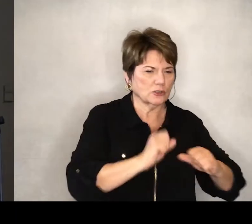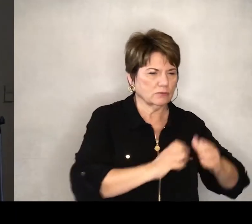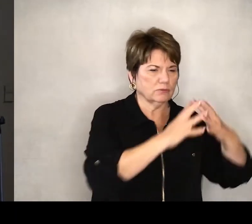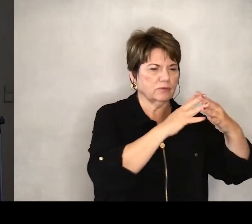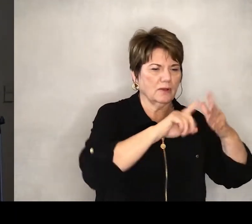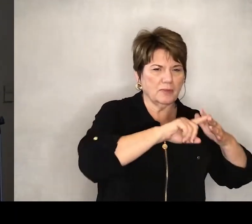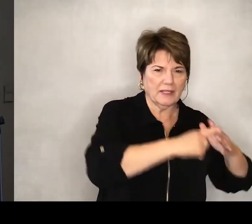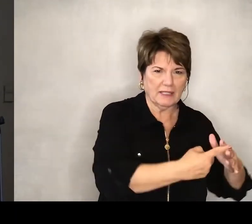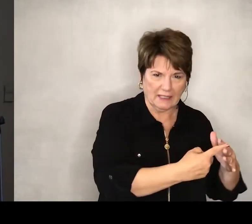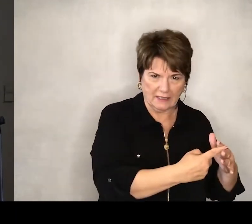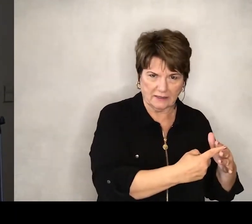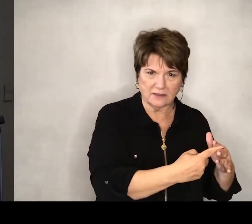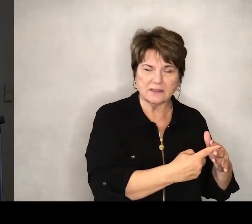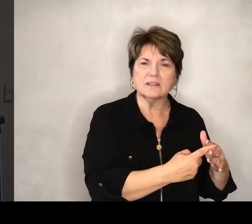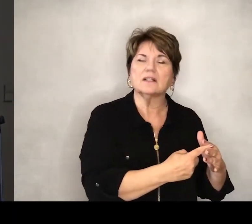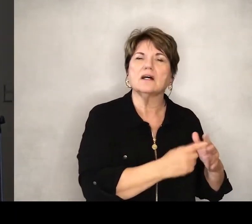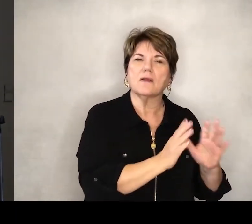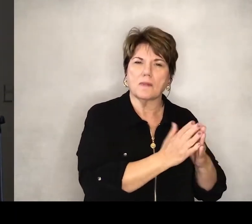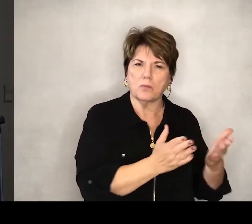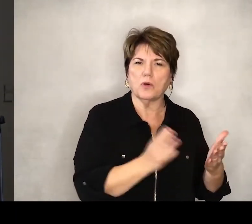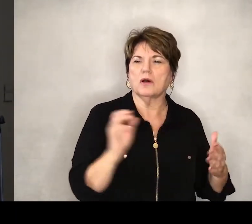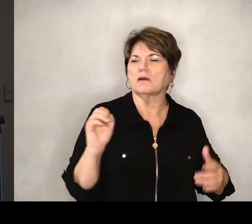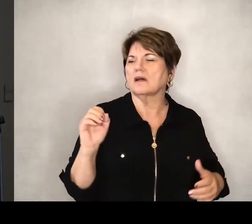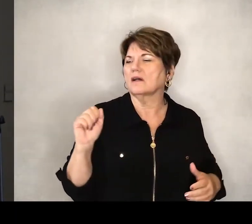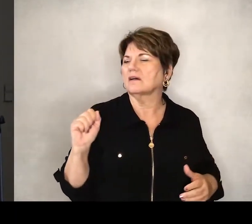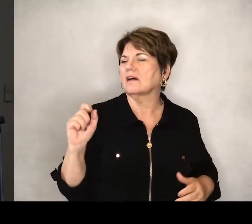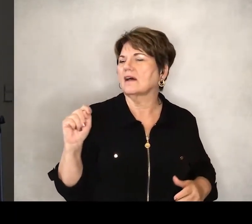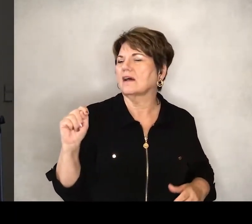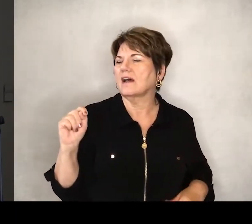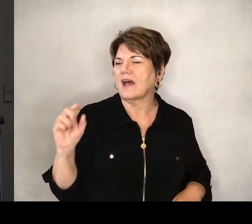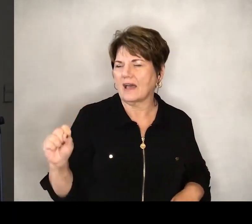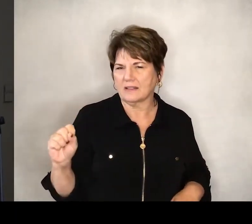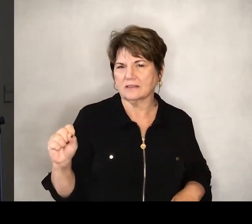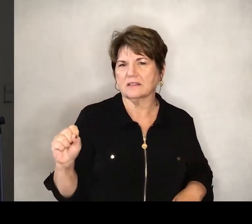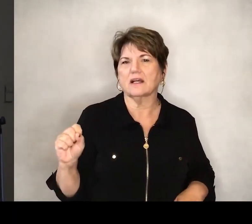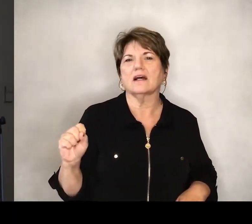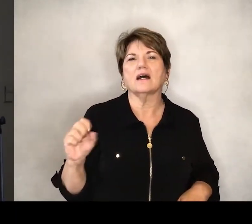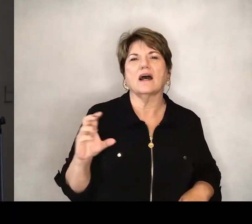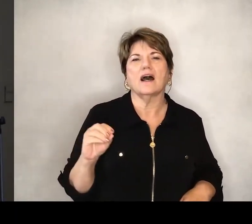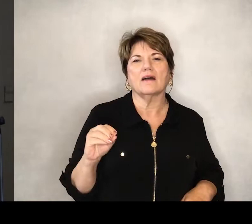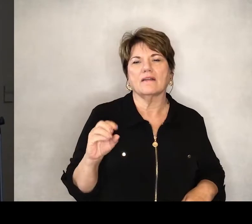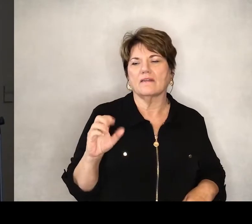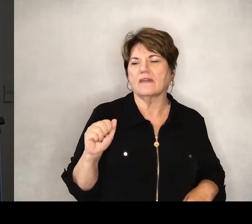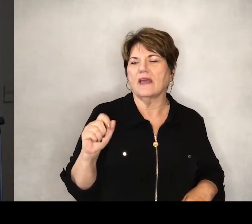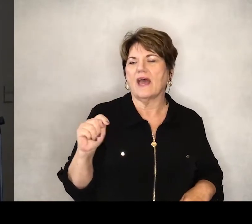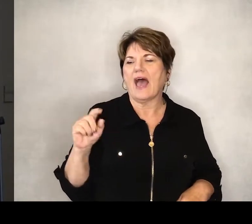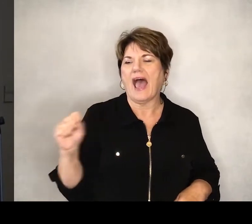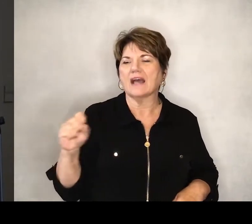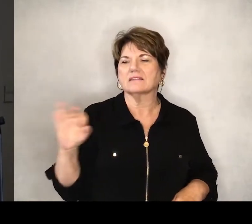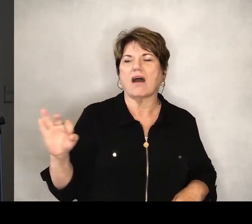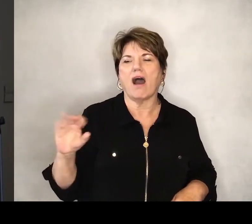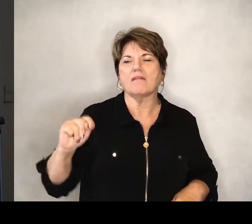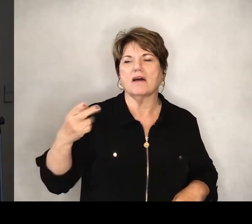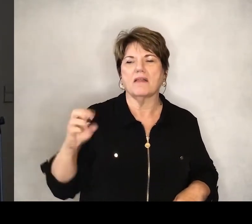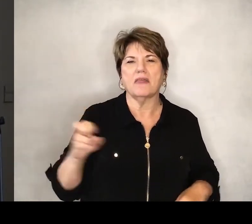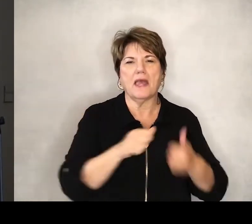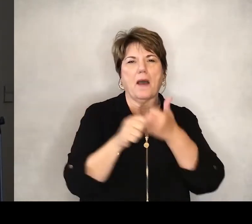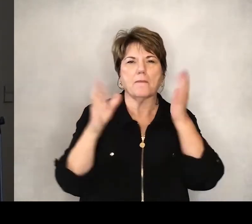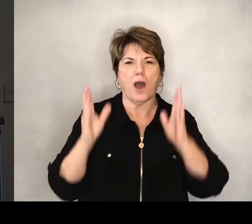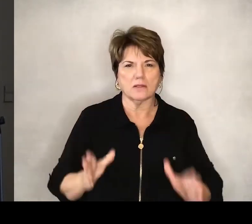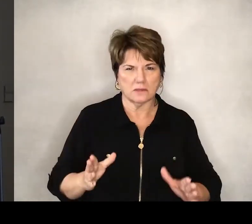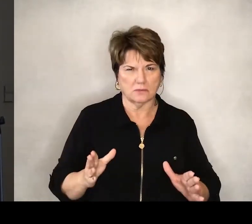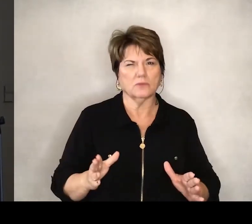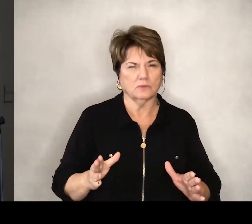now written this particular book, the book of Acts, or as it's many times referred to as the Acts of the Apostles, right, is the way that sort of